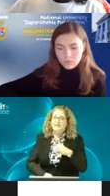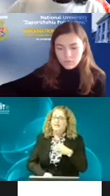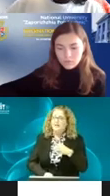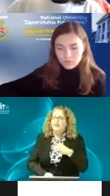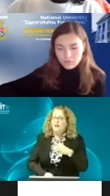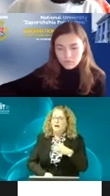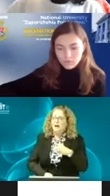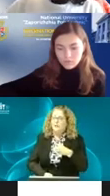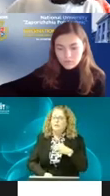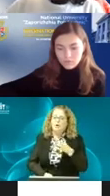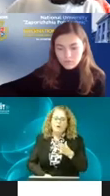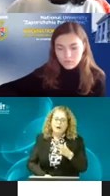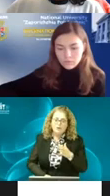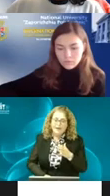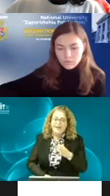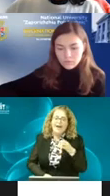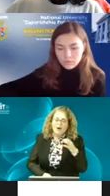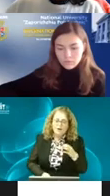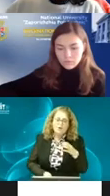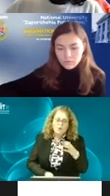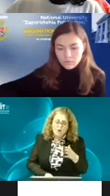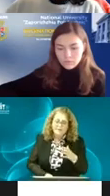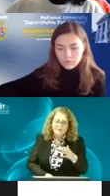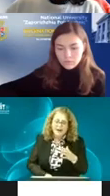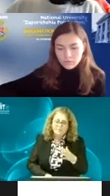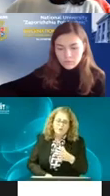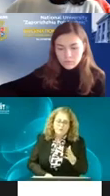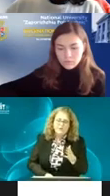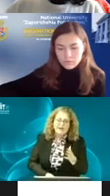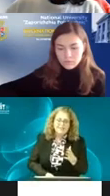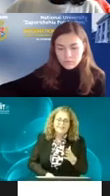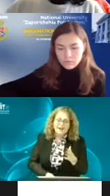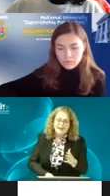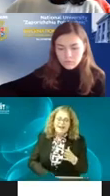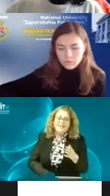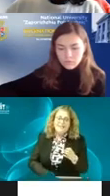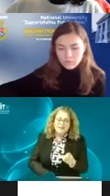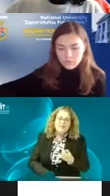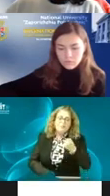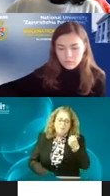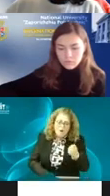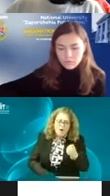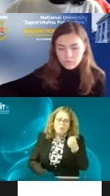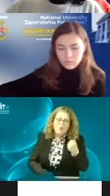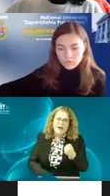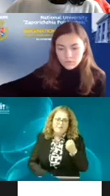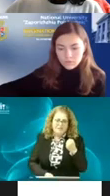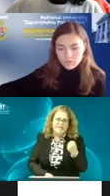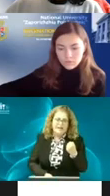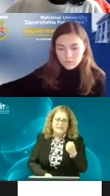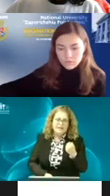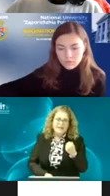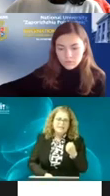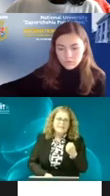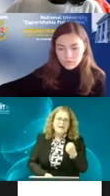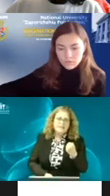that we talk about, and now in Corona time, in COVID-19 time, it's even more